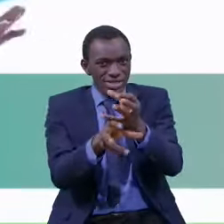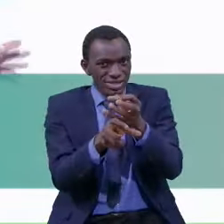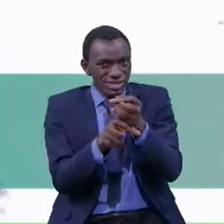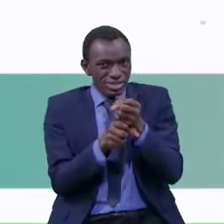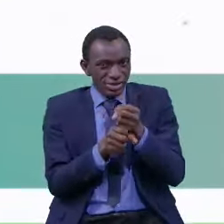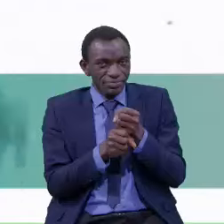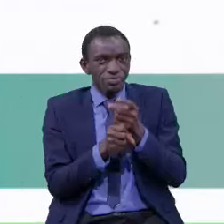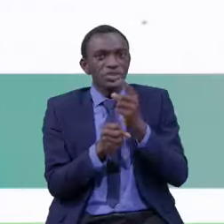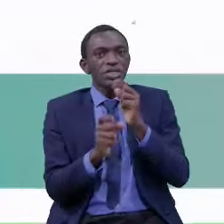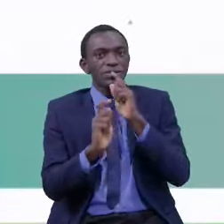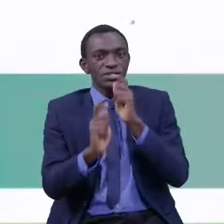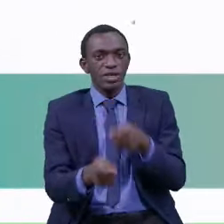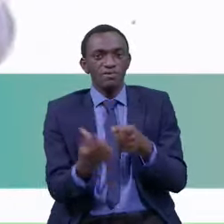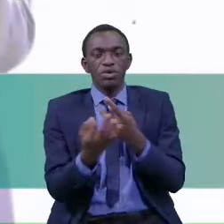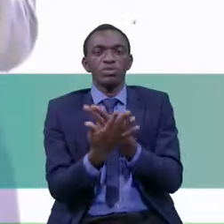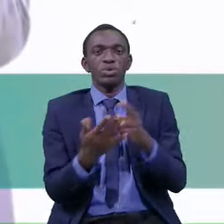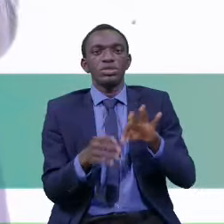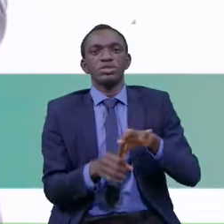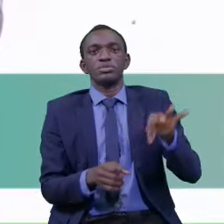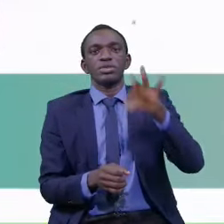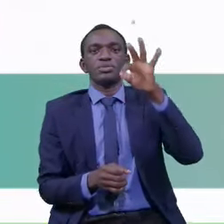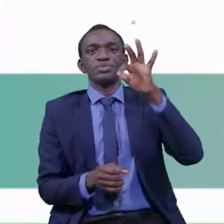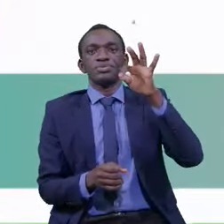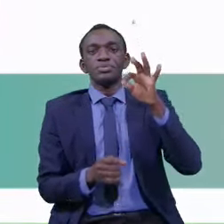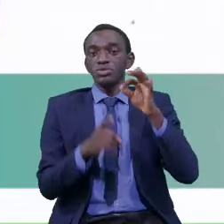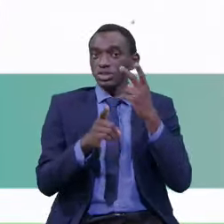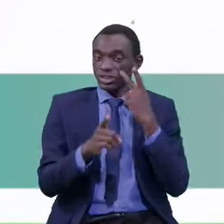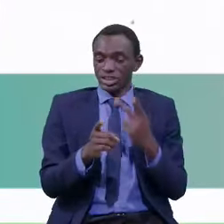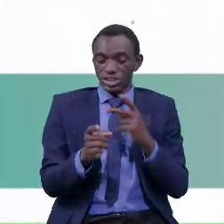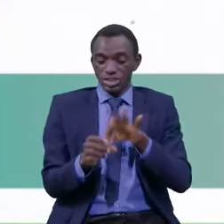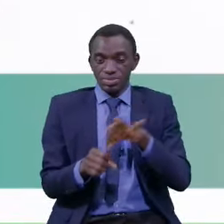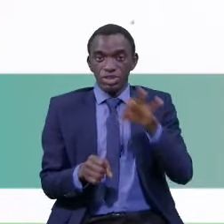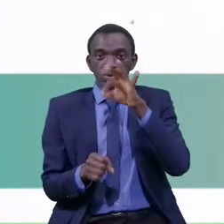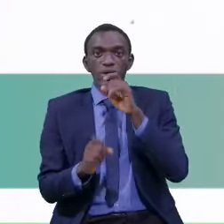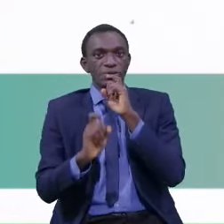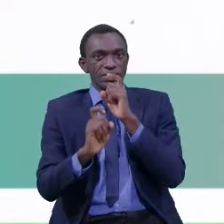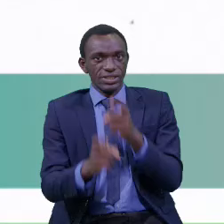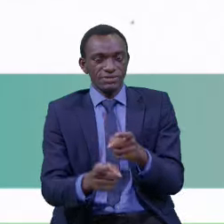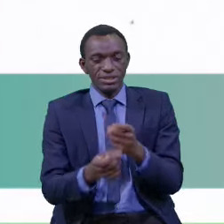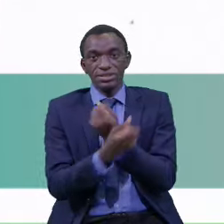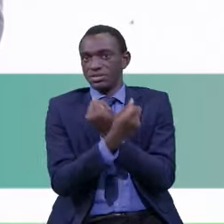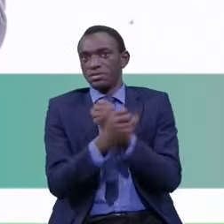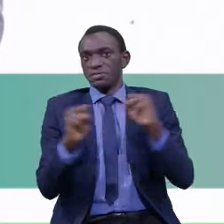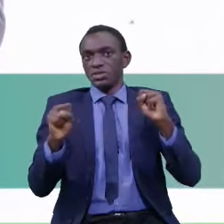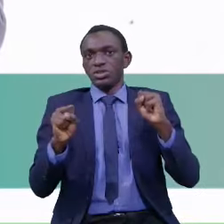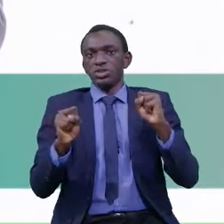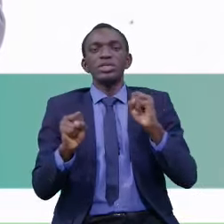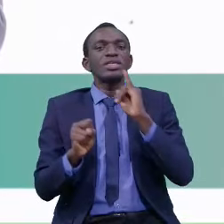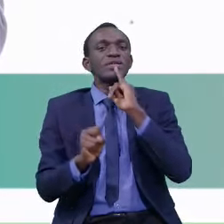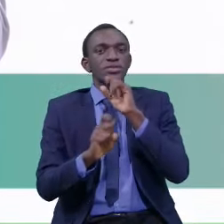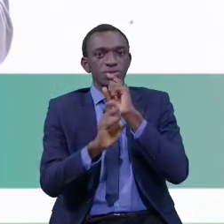the gift of the Holy Ghost. Spiritual gift. Salvation is a gift.